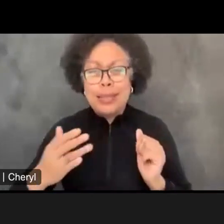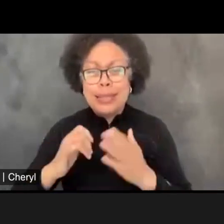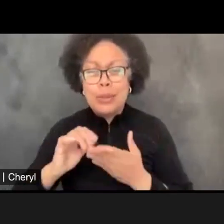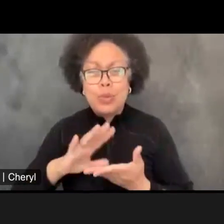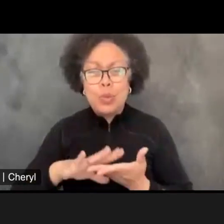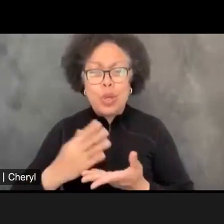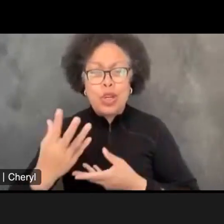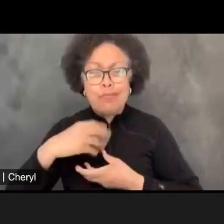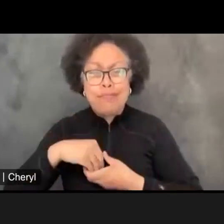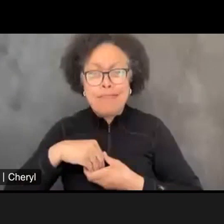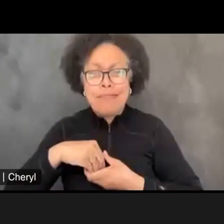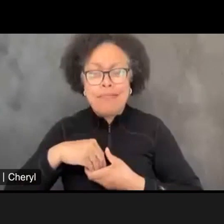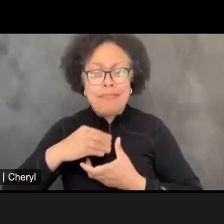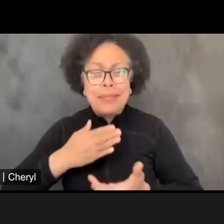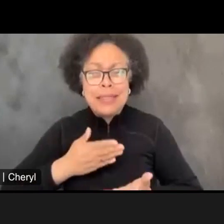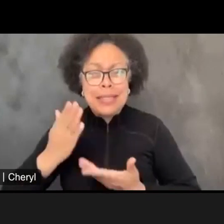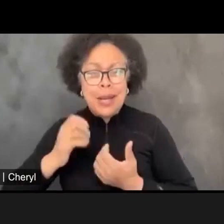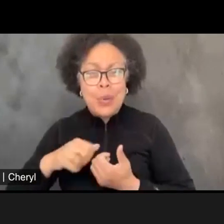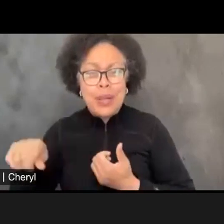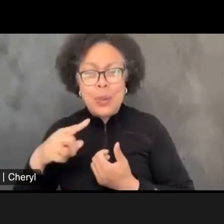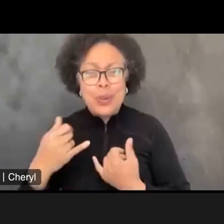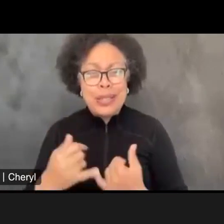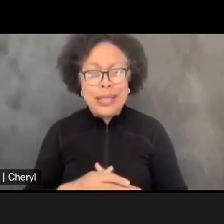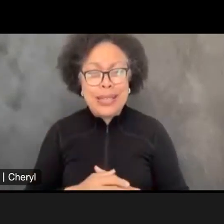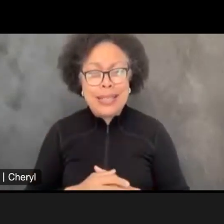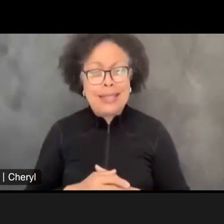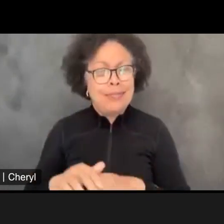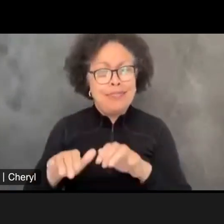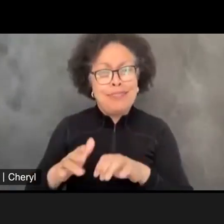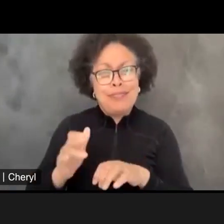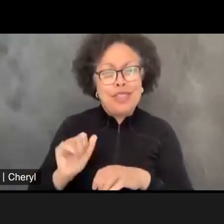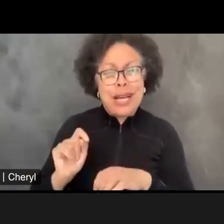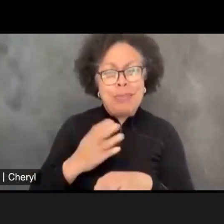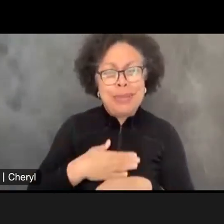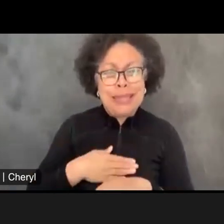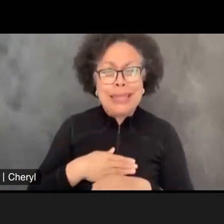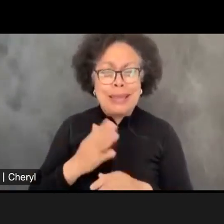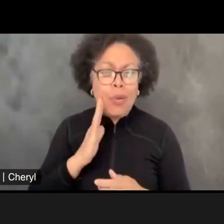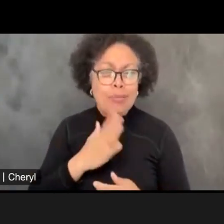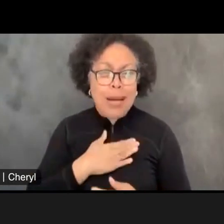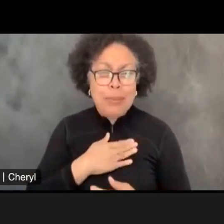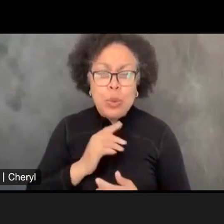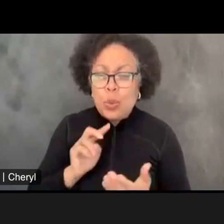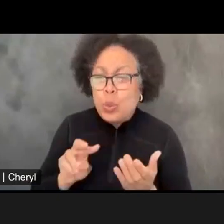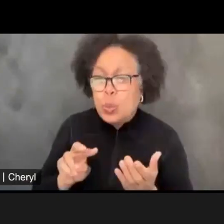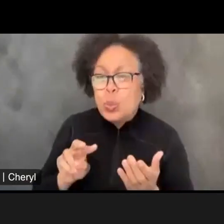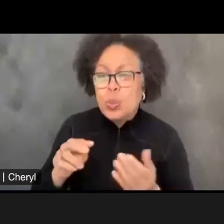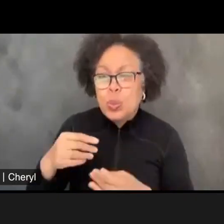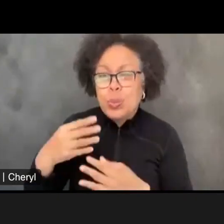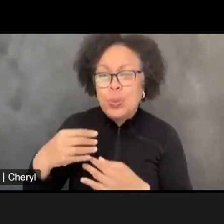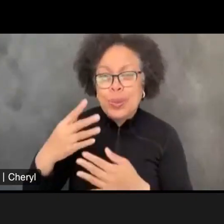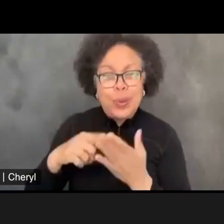from this webinar today. If you could share that in the chat, I'd love to know what stood out as being important